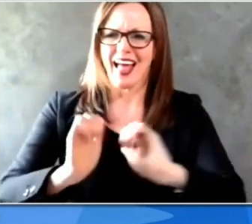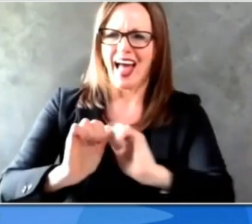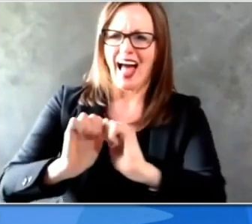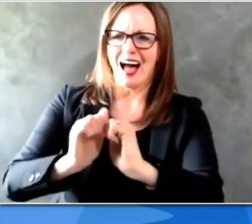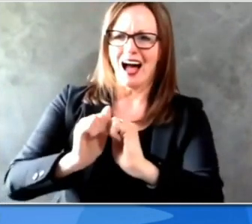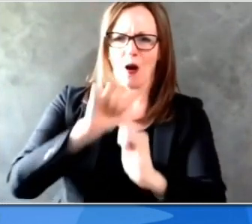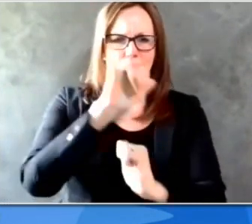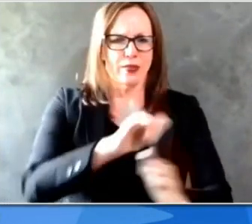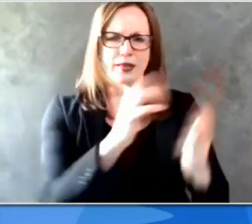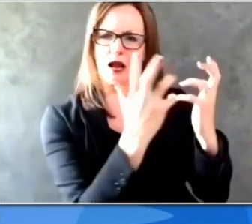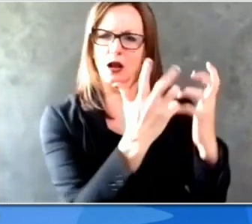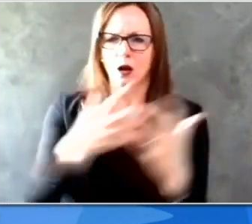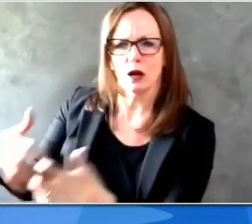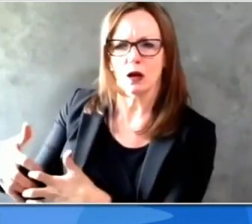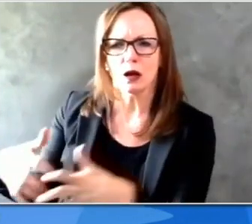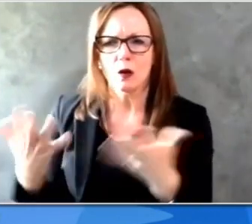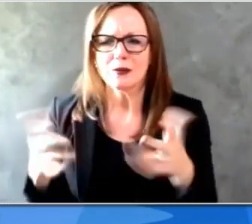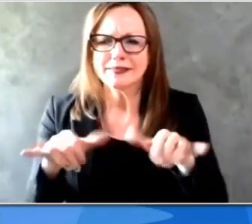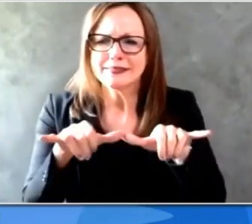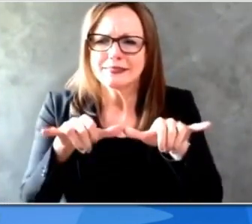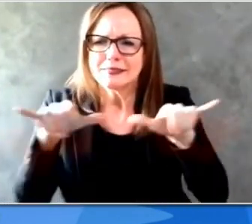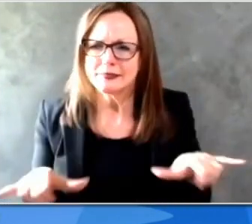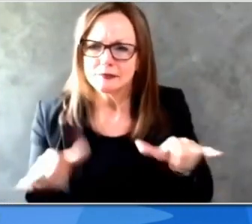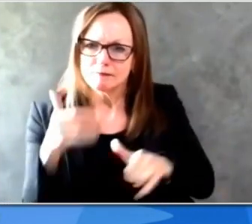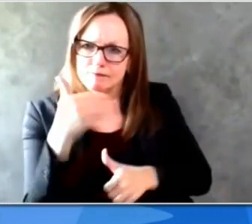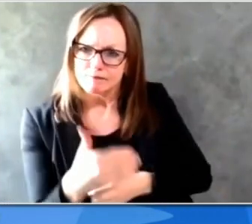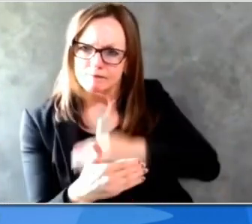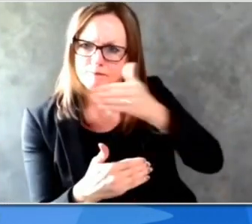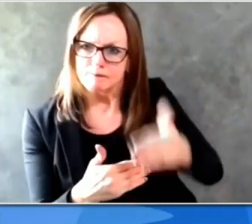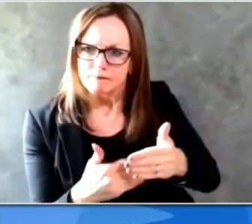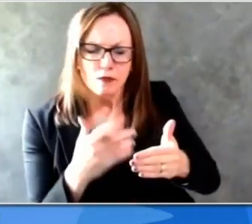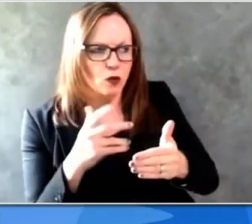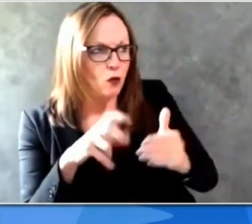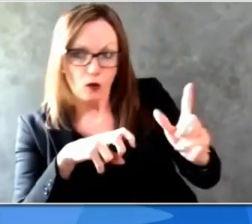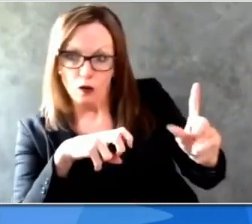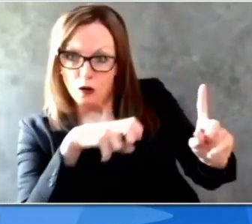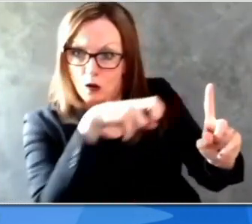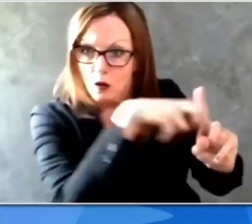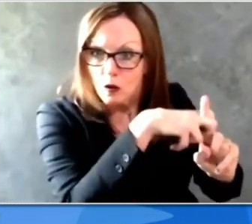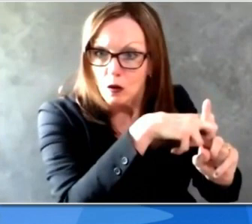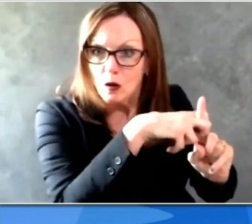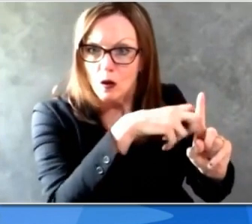how much the need is as far as determining where they go?